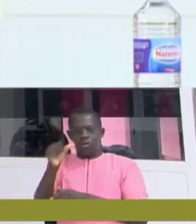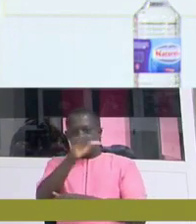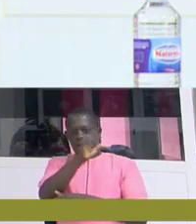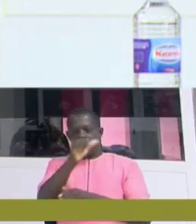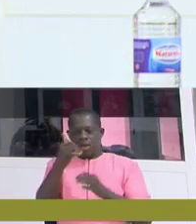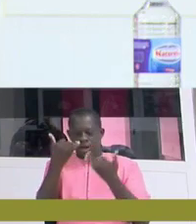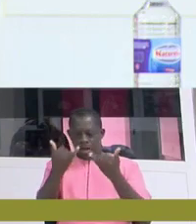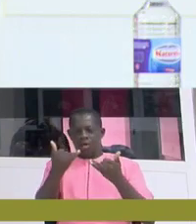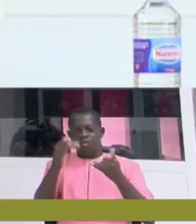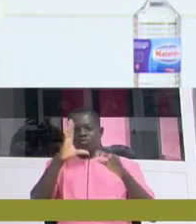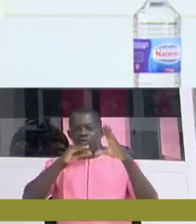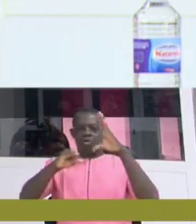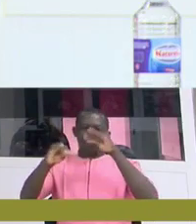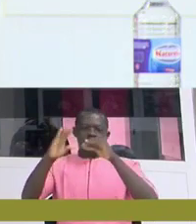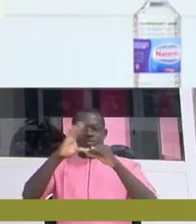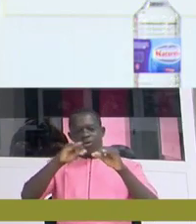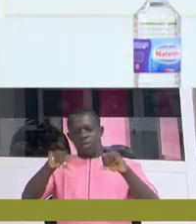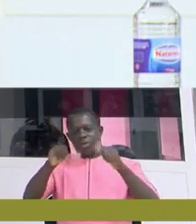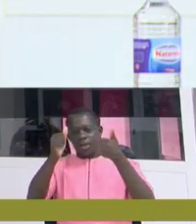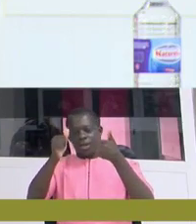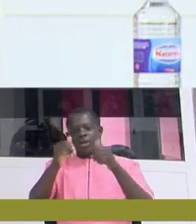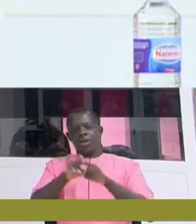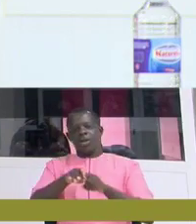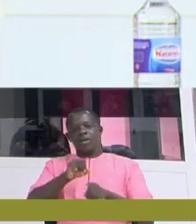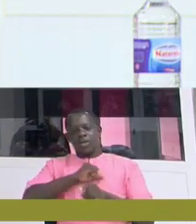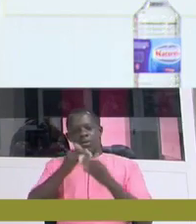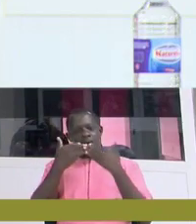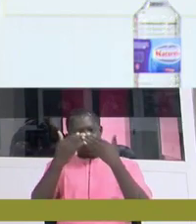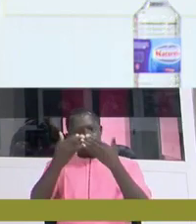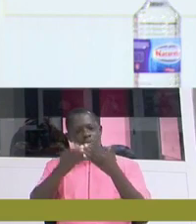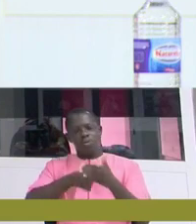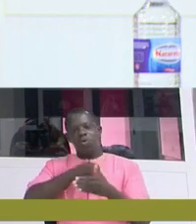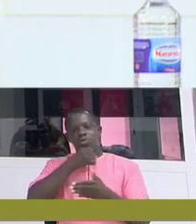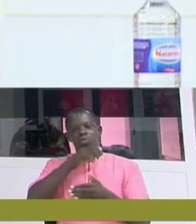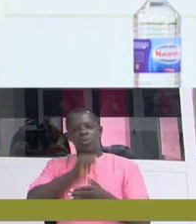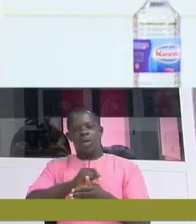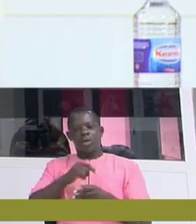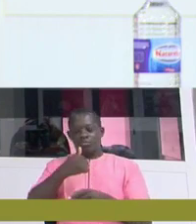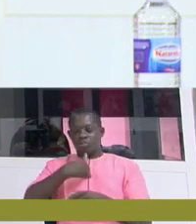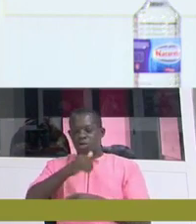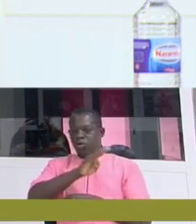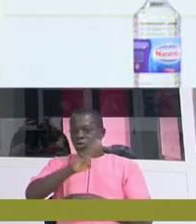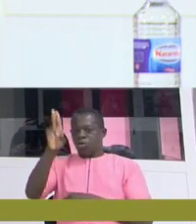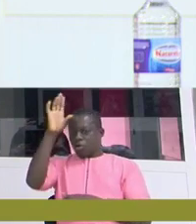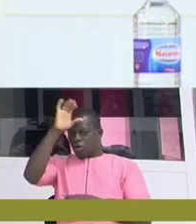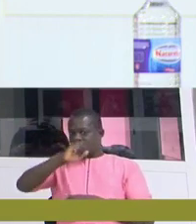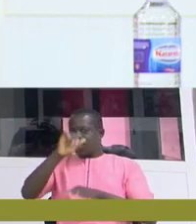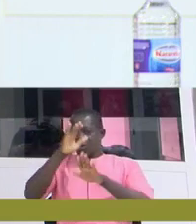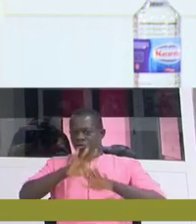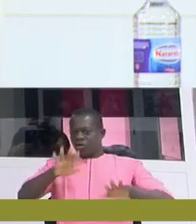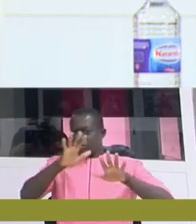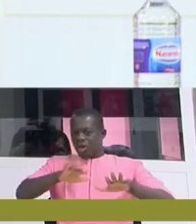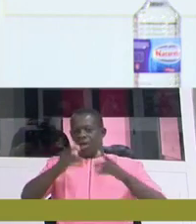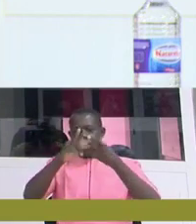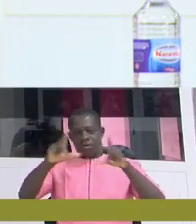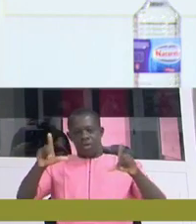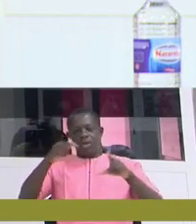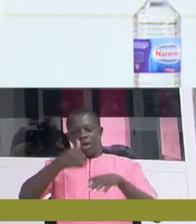there. And then we started the discussion. And I said to him, the old man, I don't understand